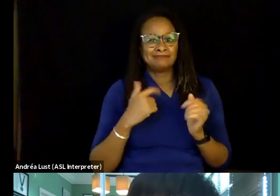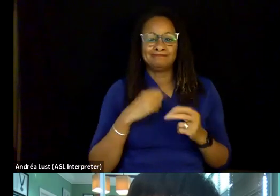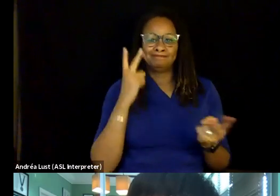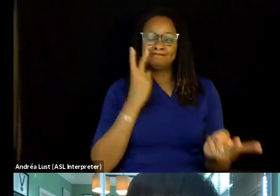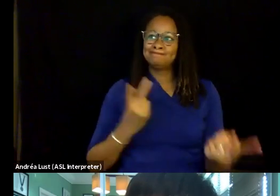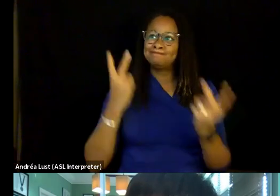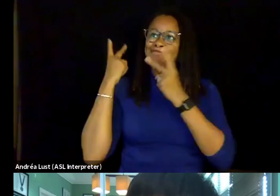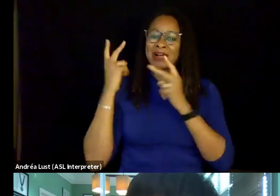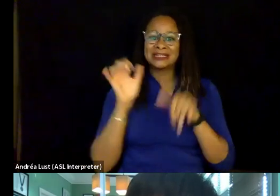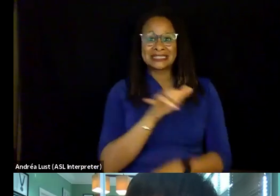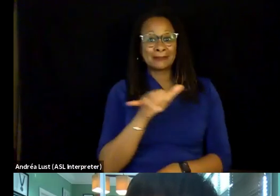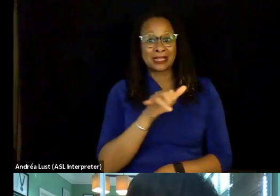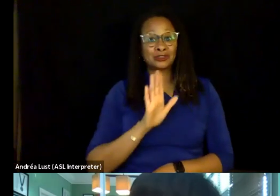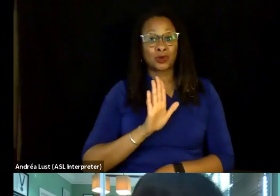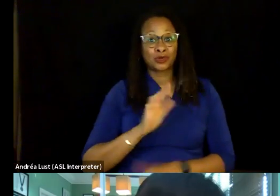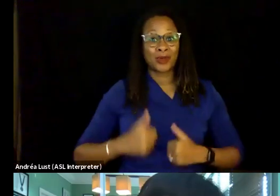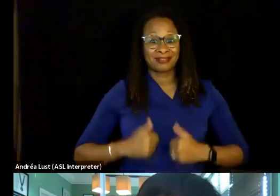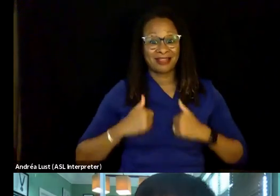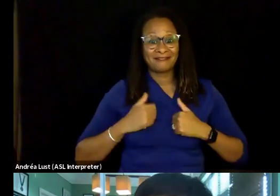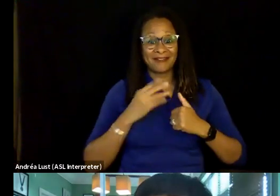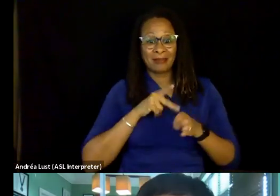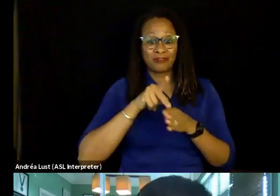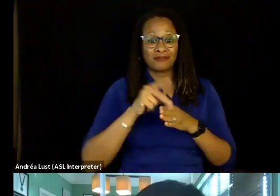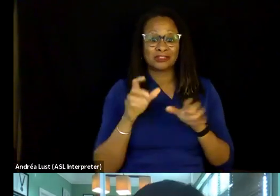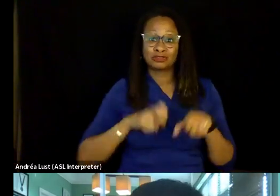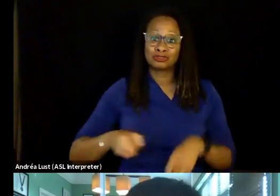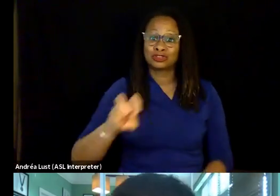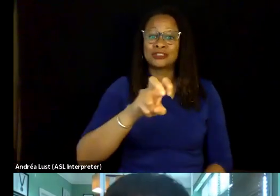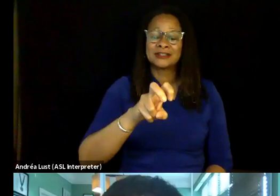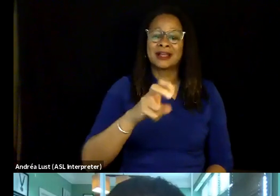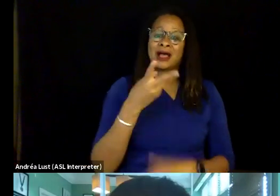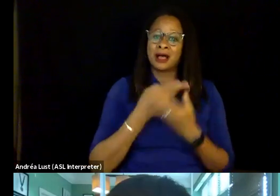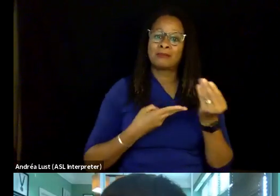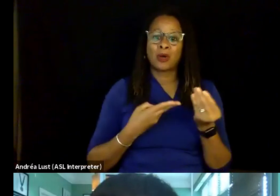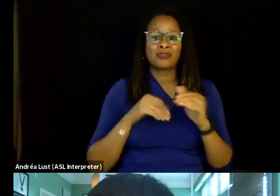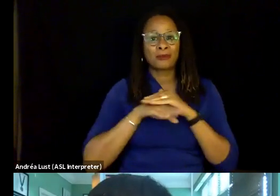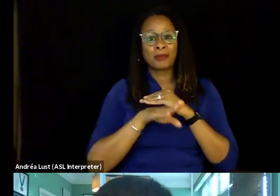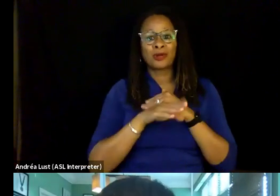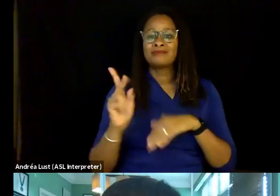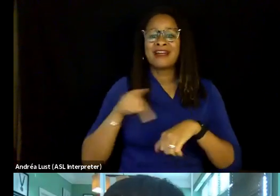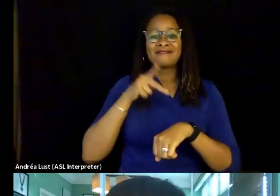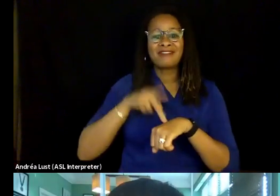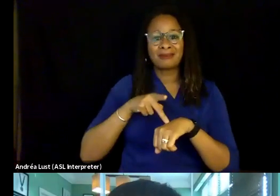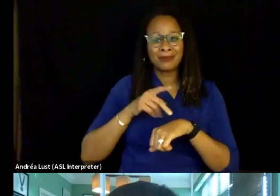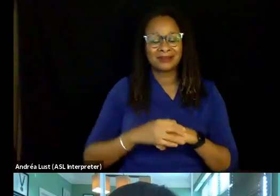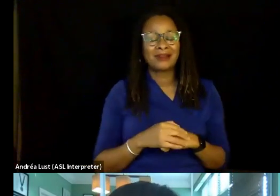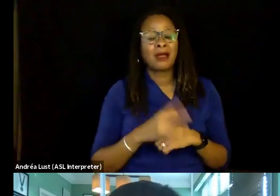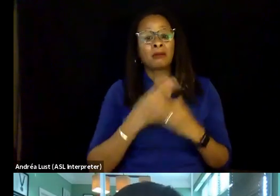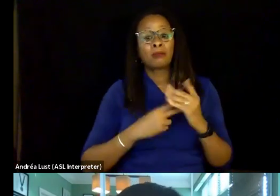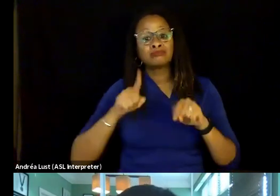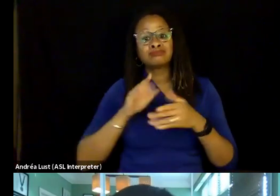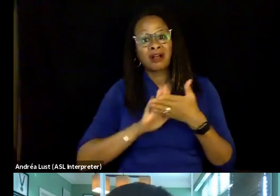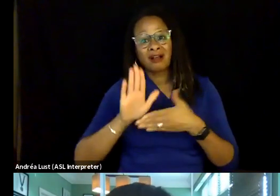the similarities of your life and professional journeys. Both of you born in the Philippines, both attended college